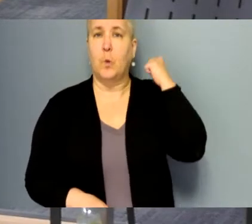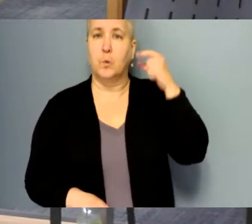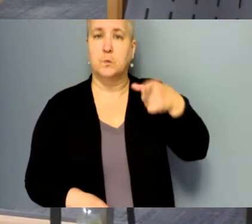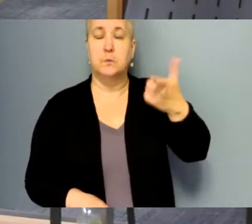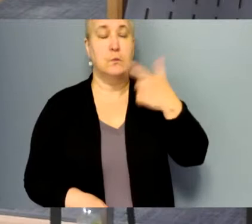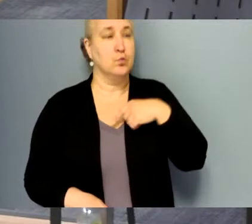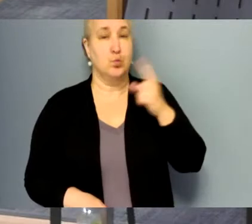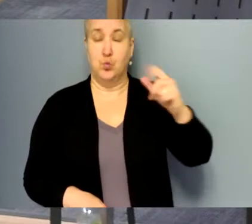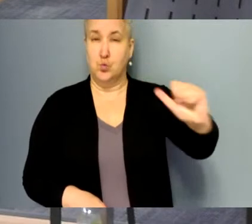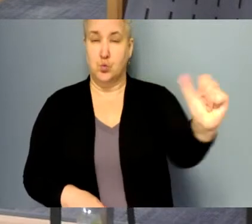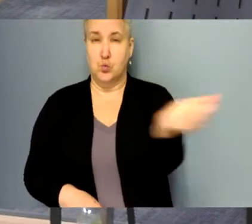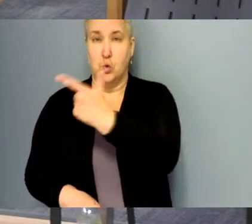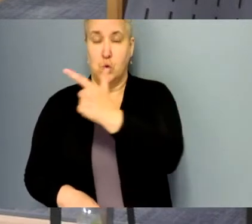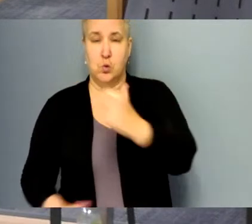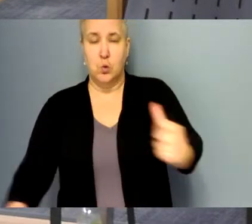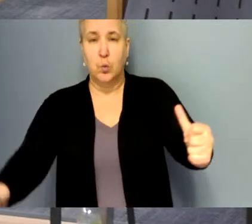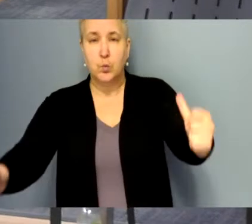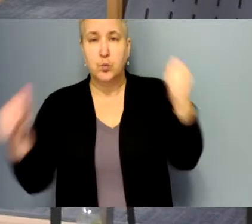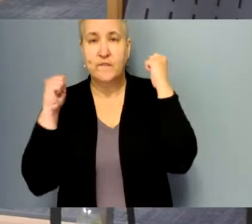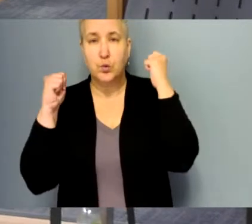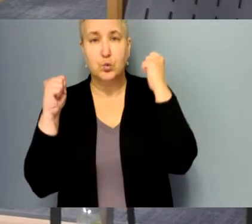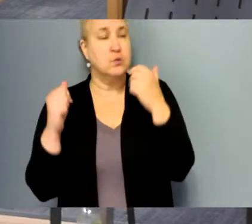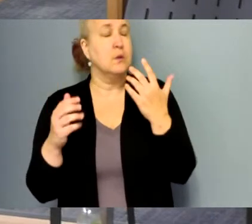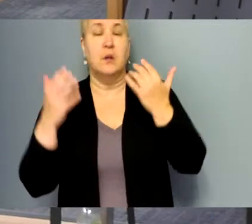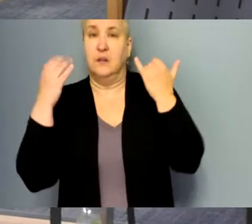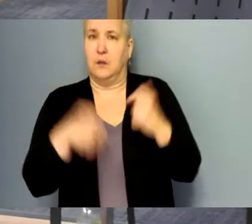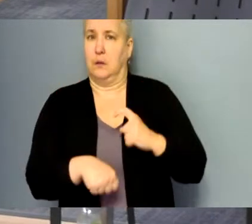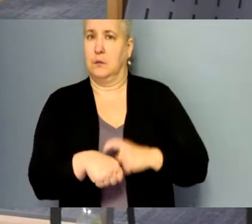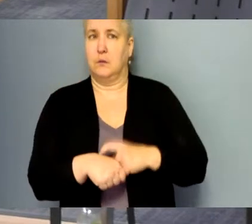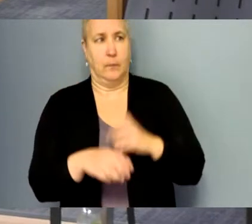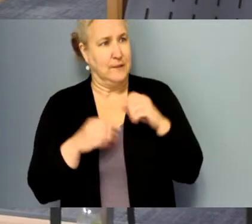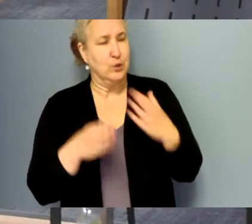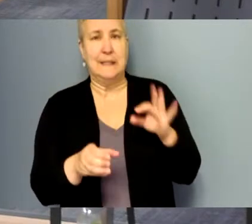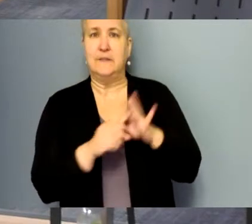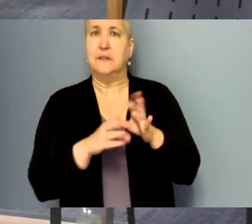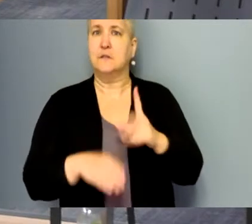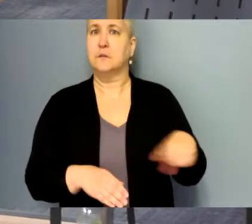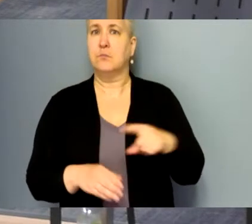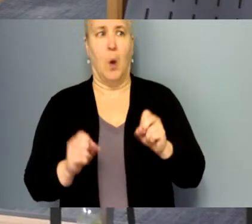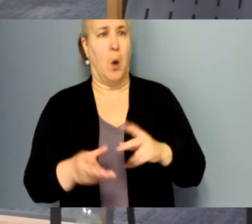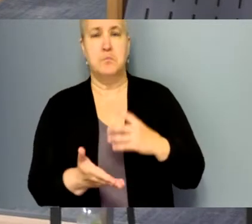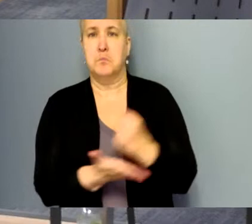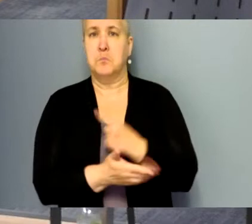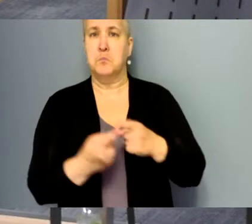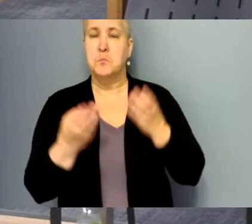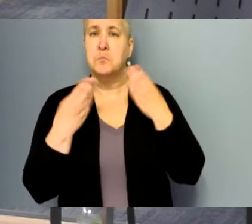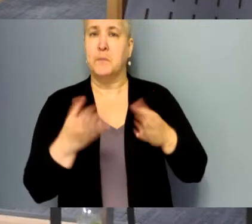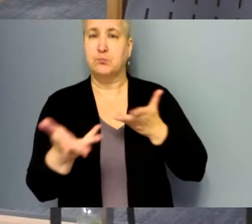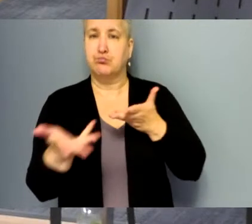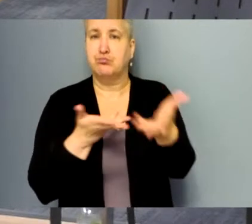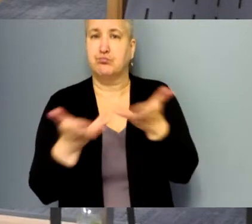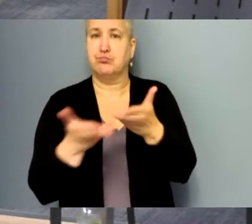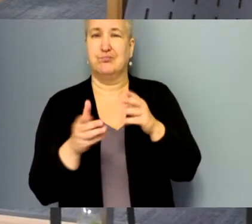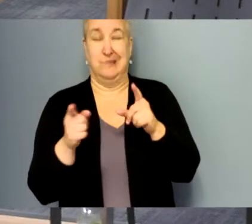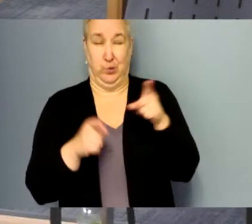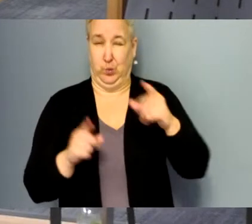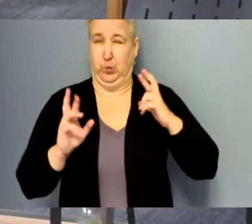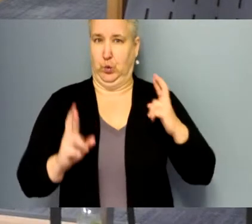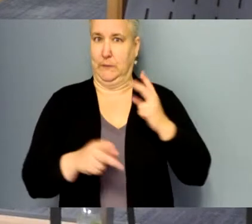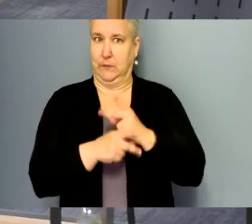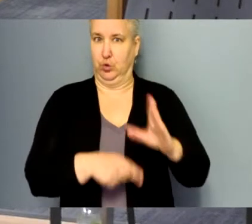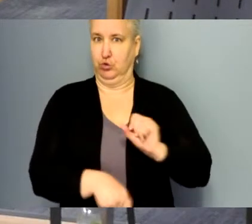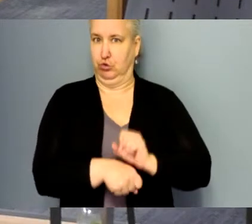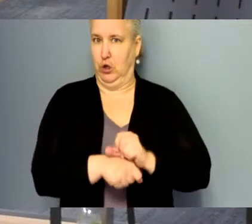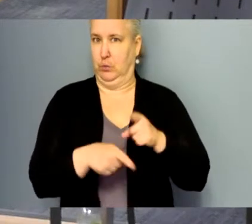You all refuse. Now is the time to give constituents the opportunity to publicly interact as you're hoping to keep your jobs